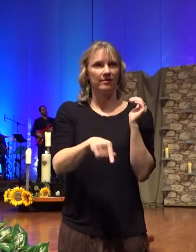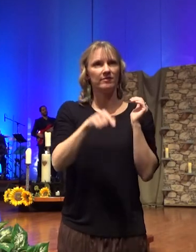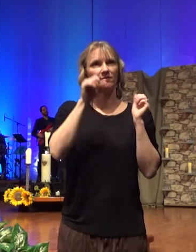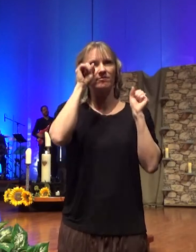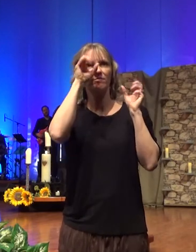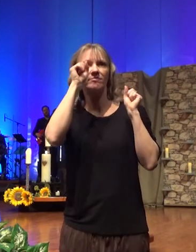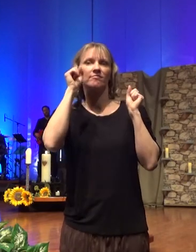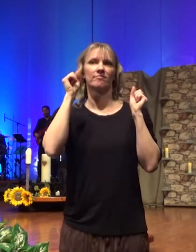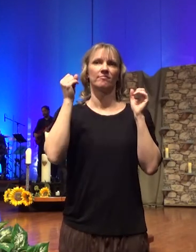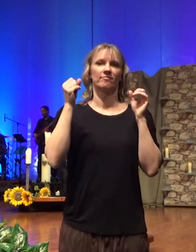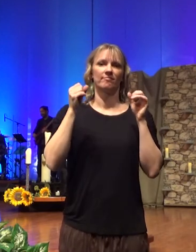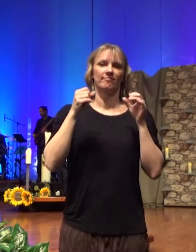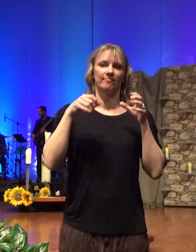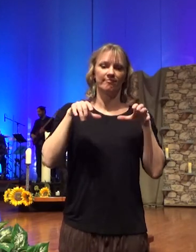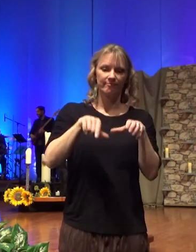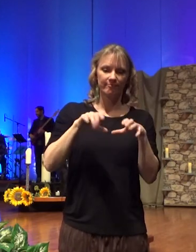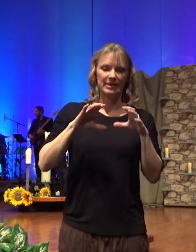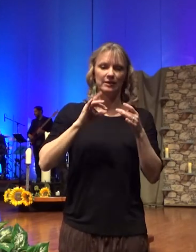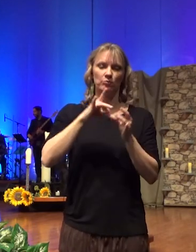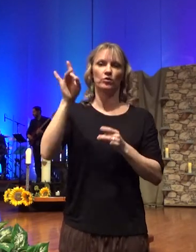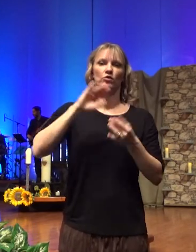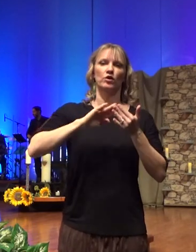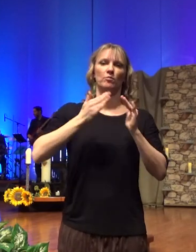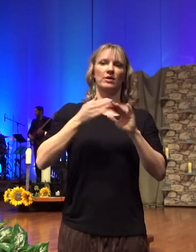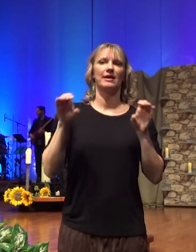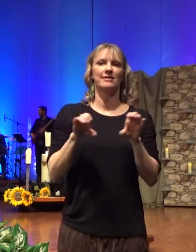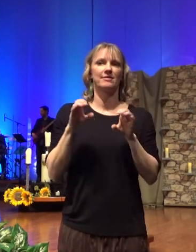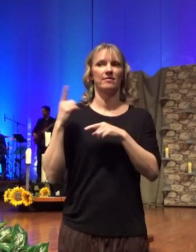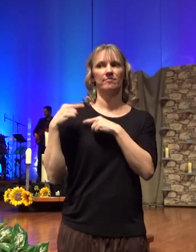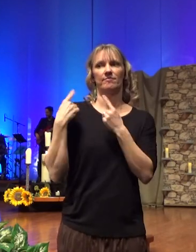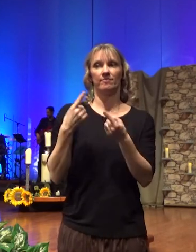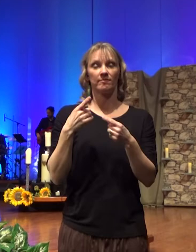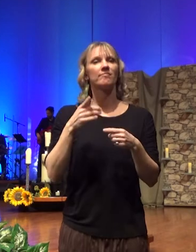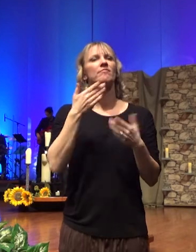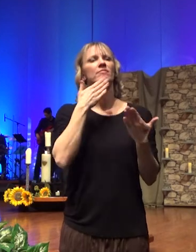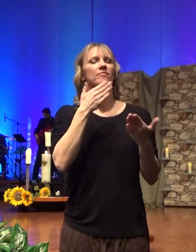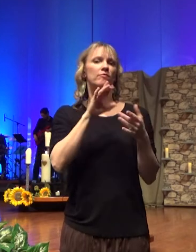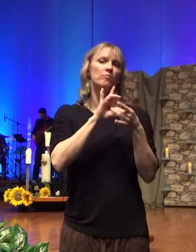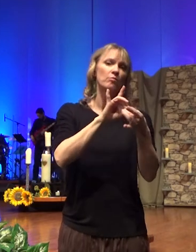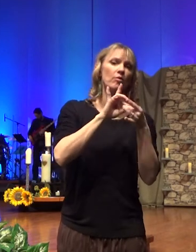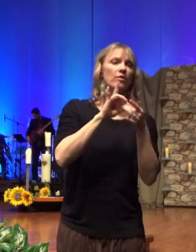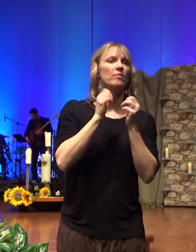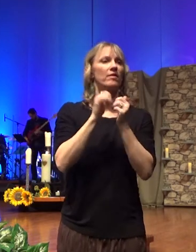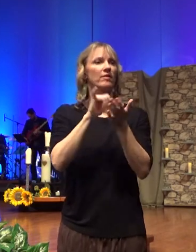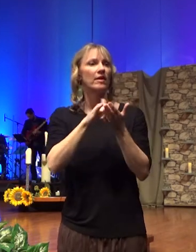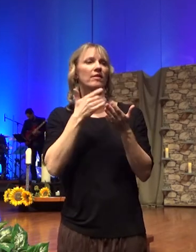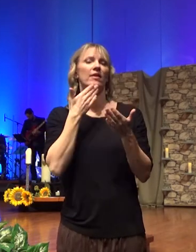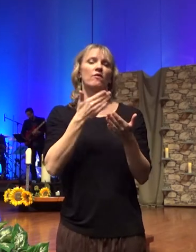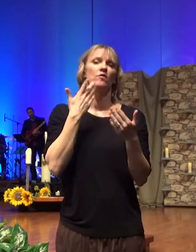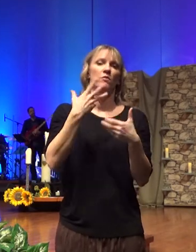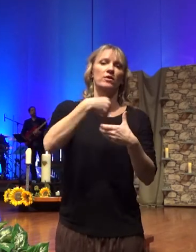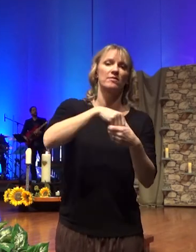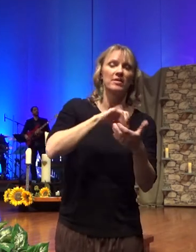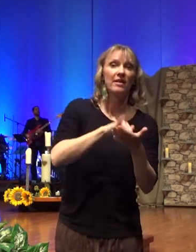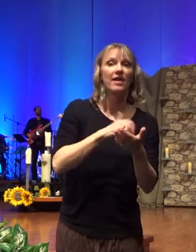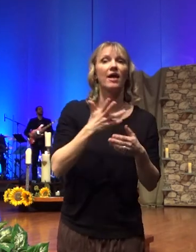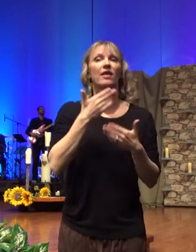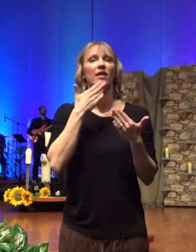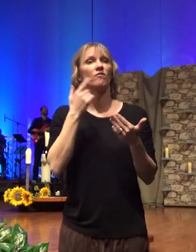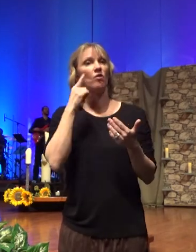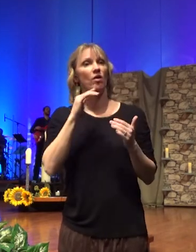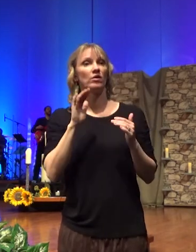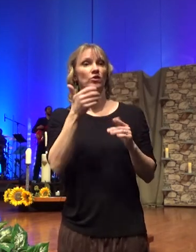this incredible institution and spiritual community has done before. And so thank you for being a partner in that. Thank you for participating in that. Thank you